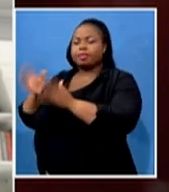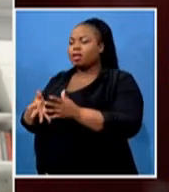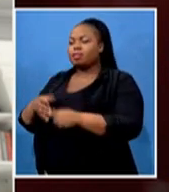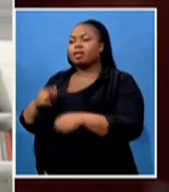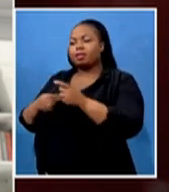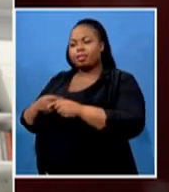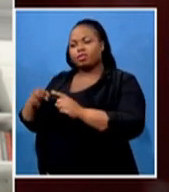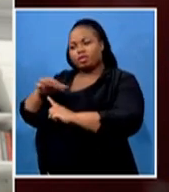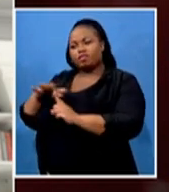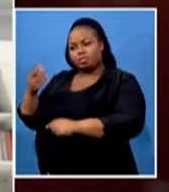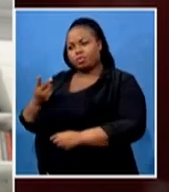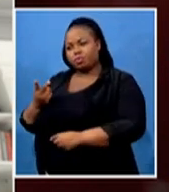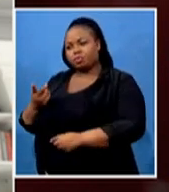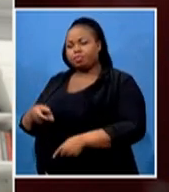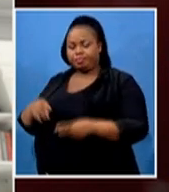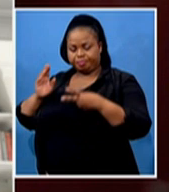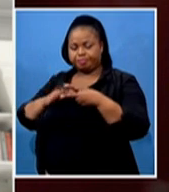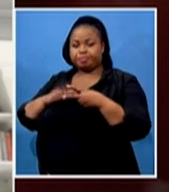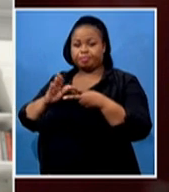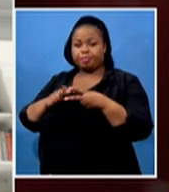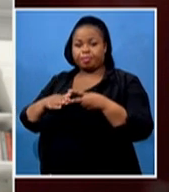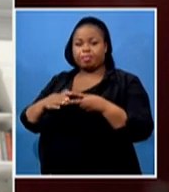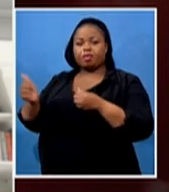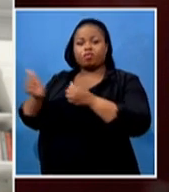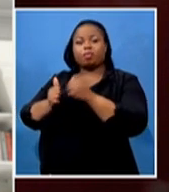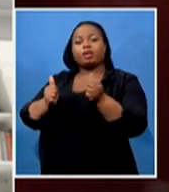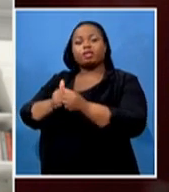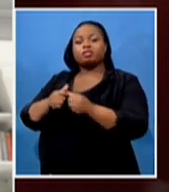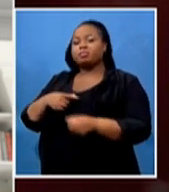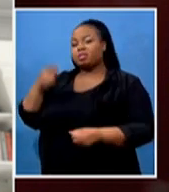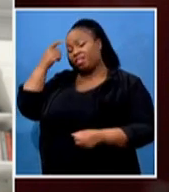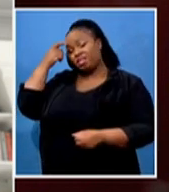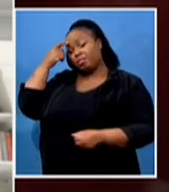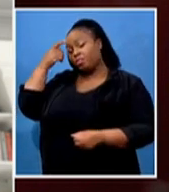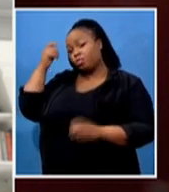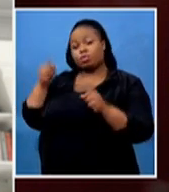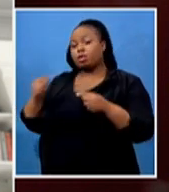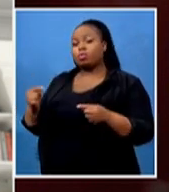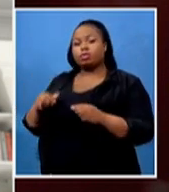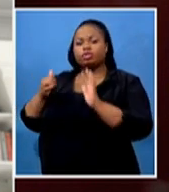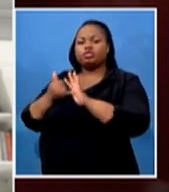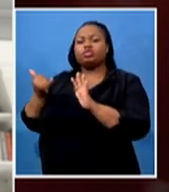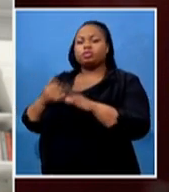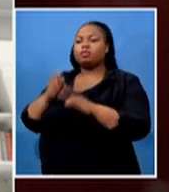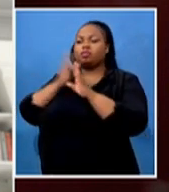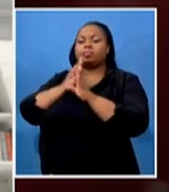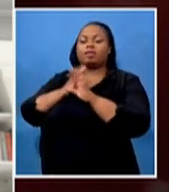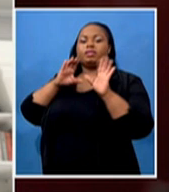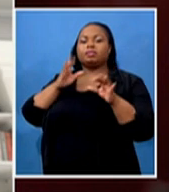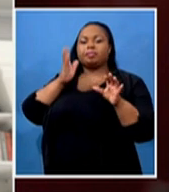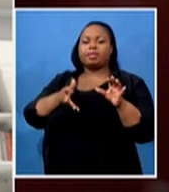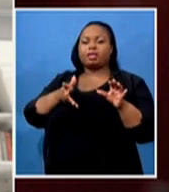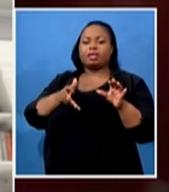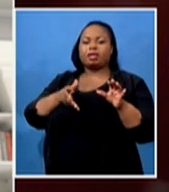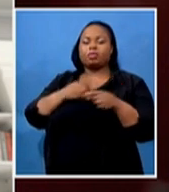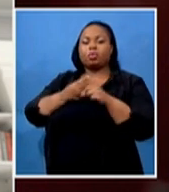in terms of partnerships, I think you can't just be done by the private sector, or sorry, by the department alone, nor the universities or